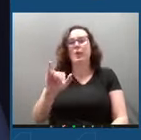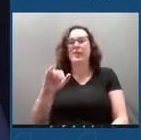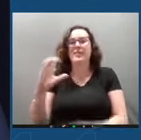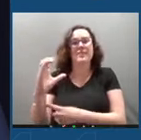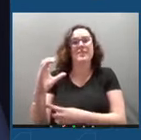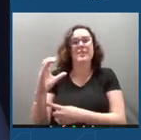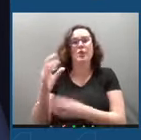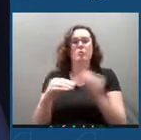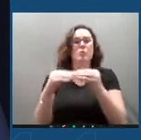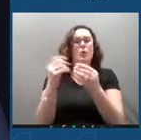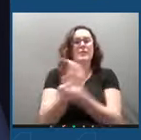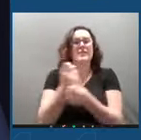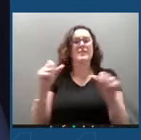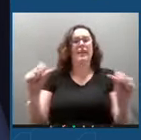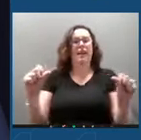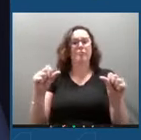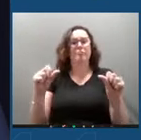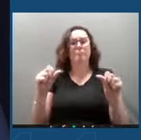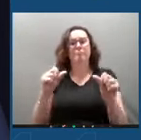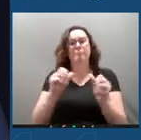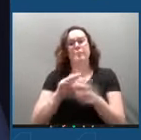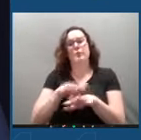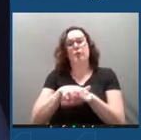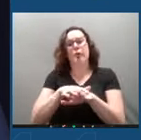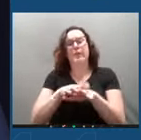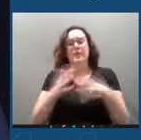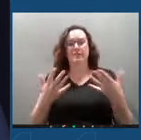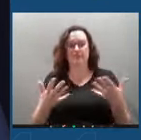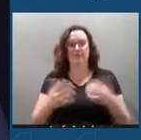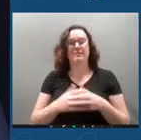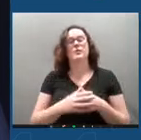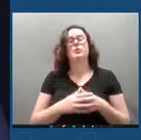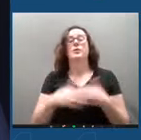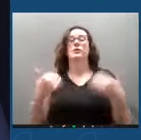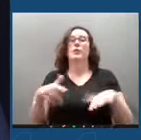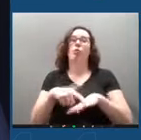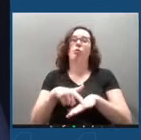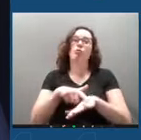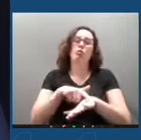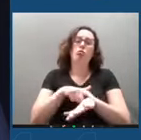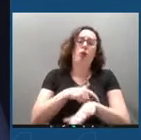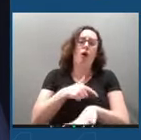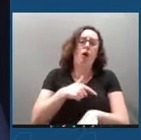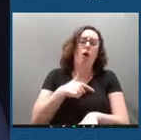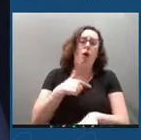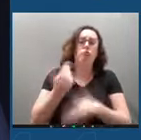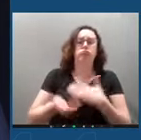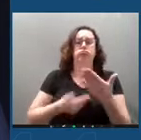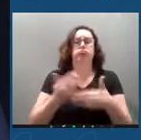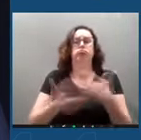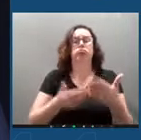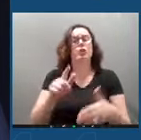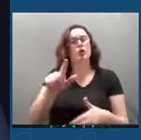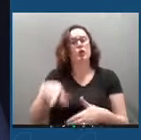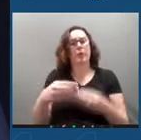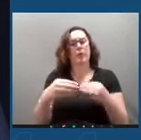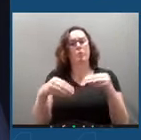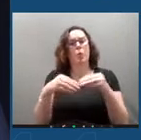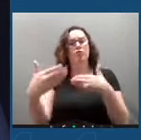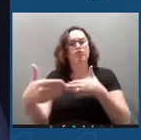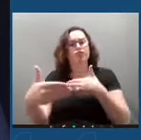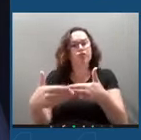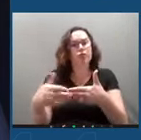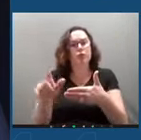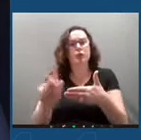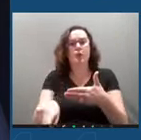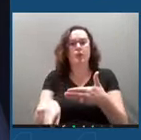safer. It has been a long journey, one that should have been much shorter, and you will learn